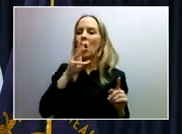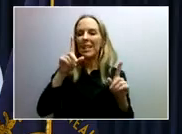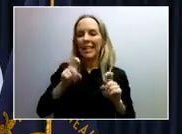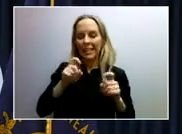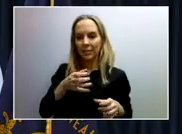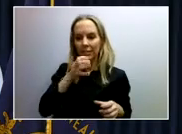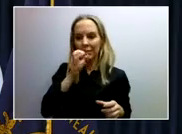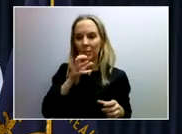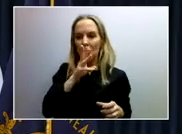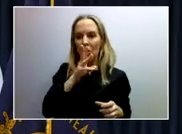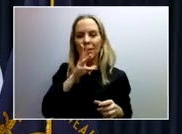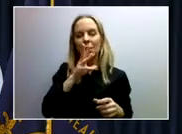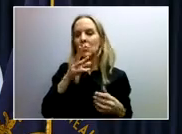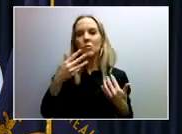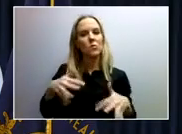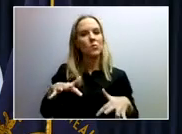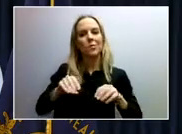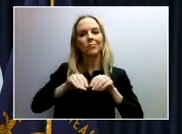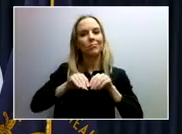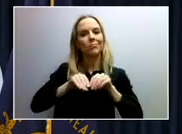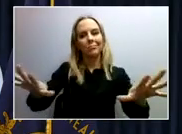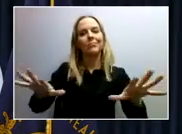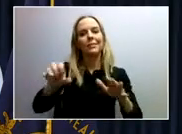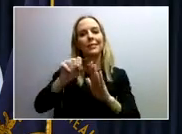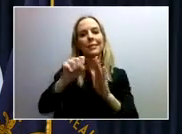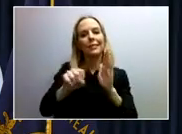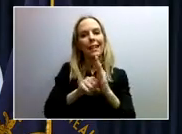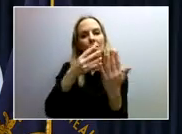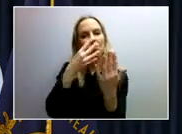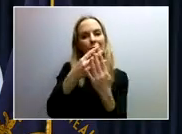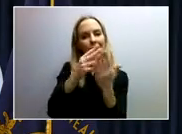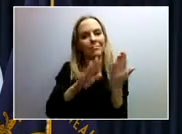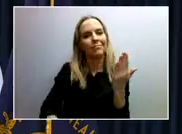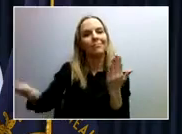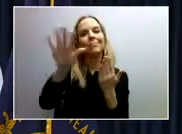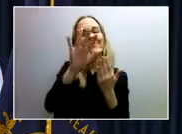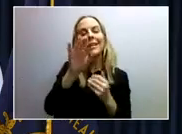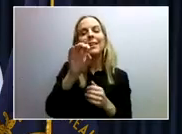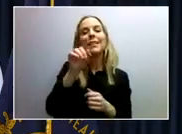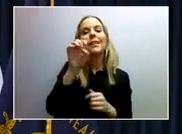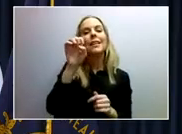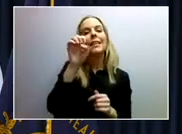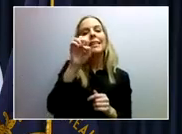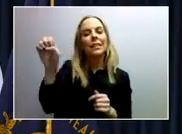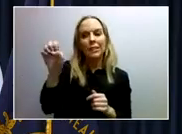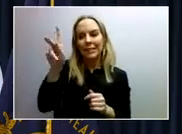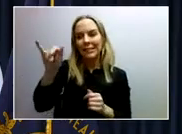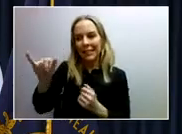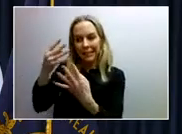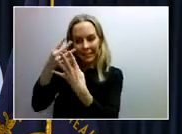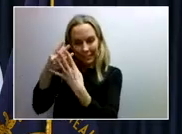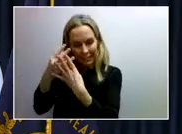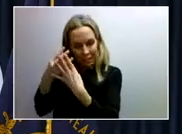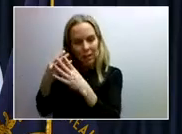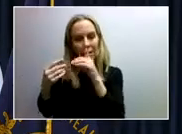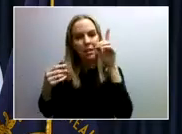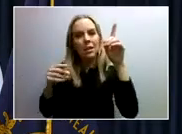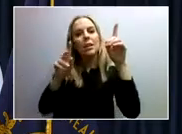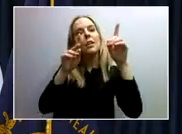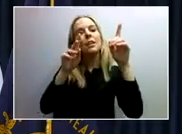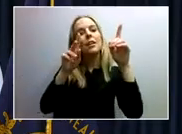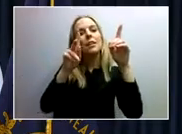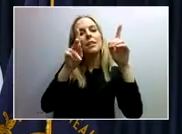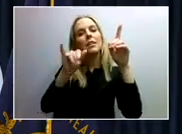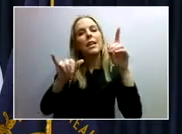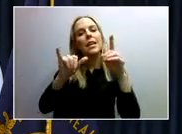prisons across Kentucky. In Eastern Kentucky Correctional Complex, Kentucky Correctional Institution for Women,